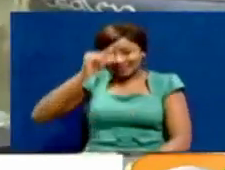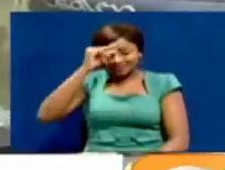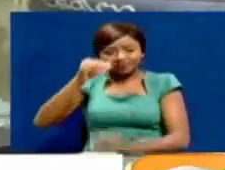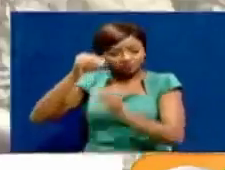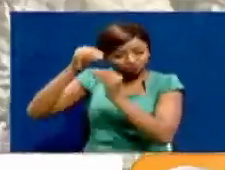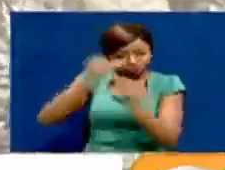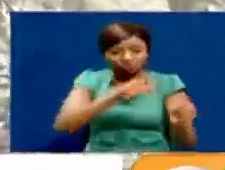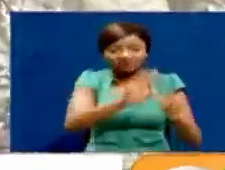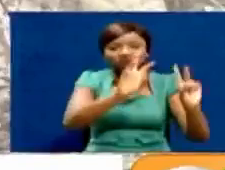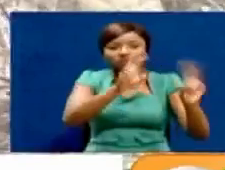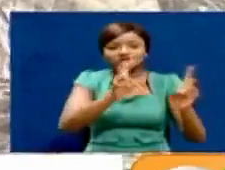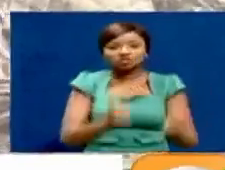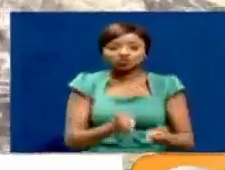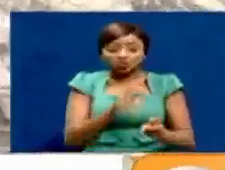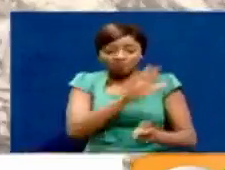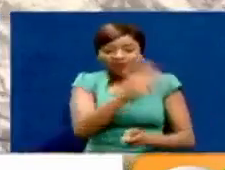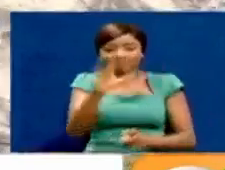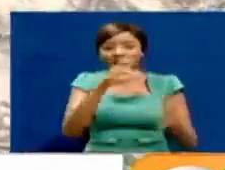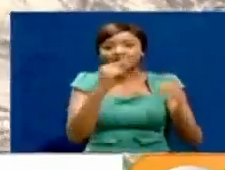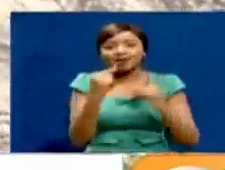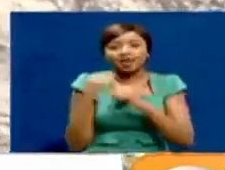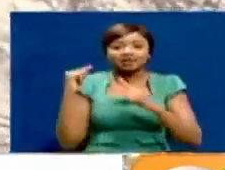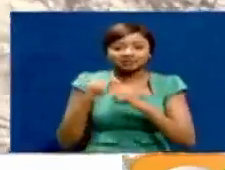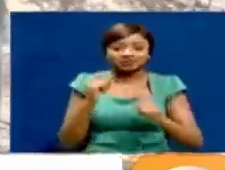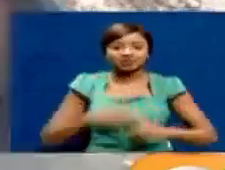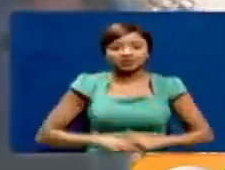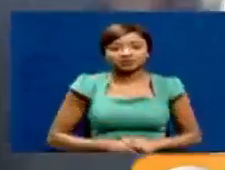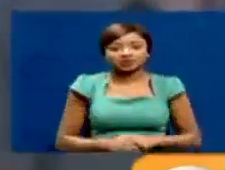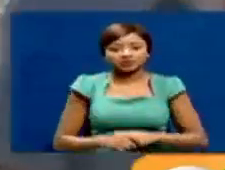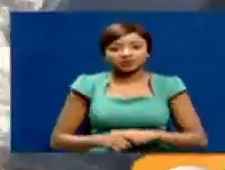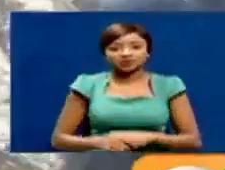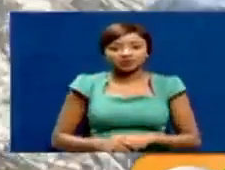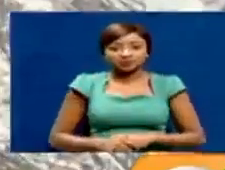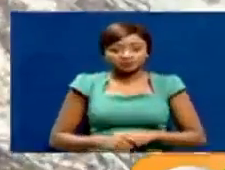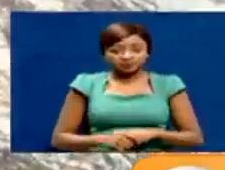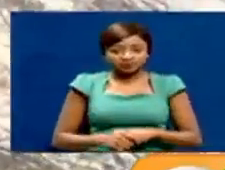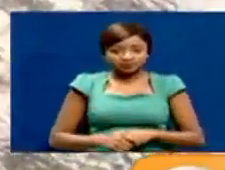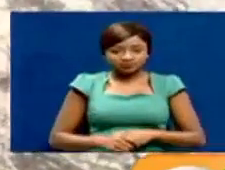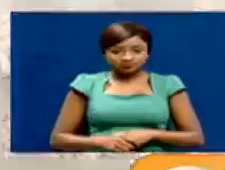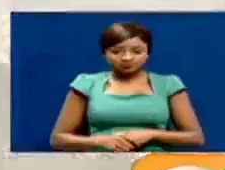address issues facing fishermen. Stephen Leto, Citizen TV.